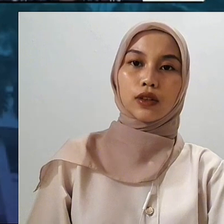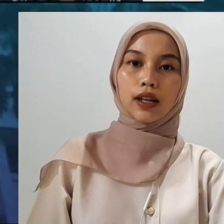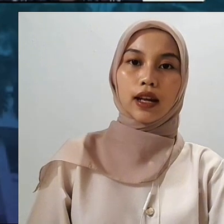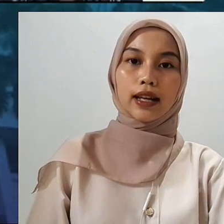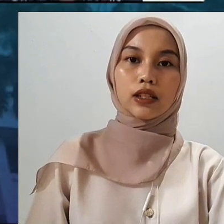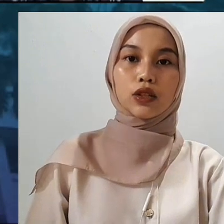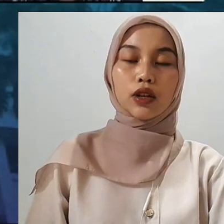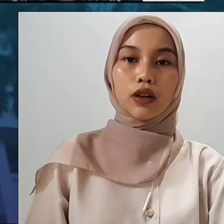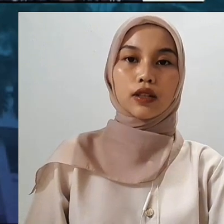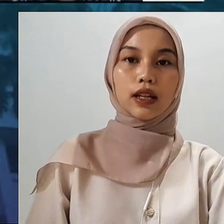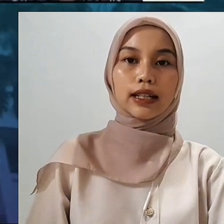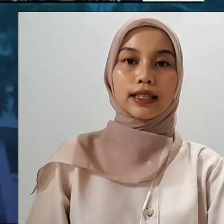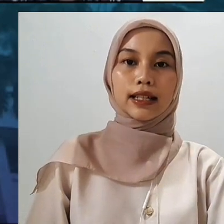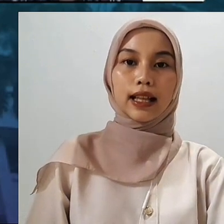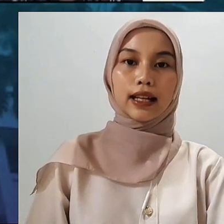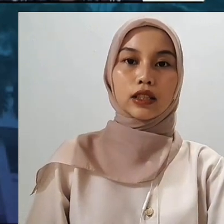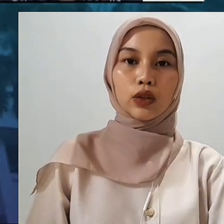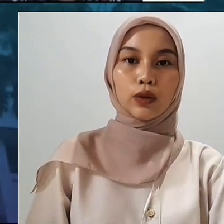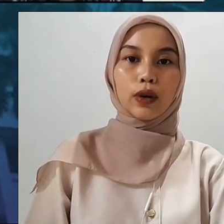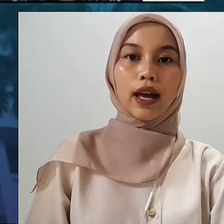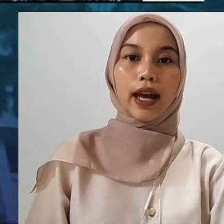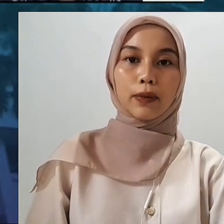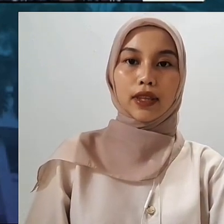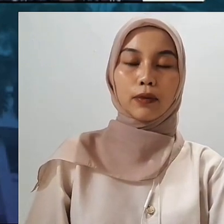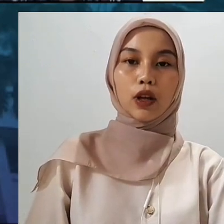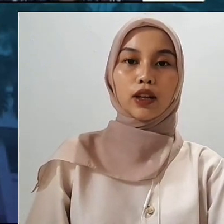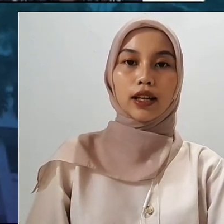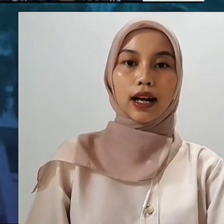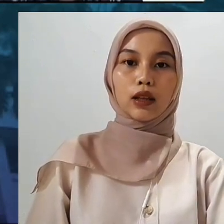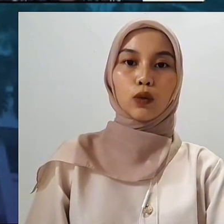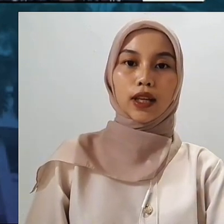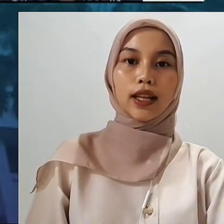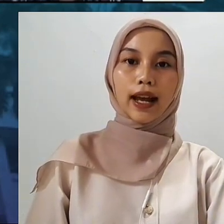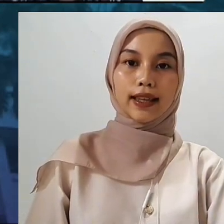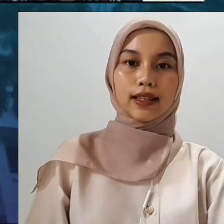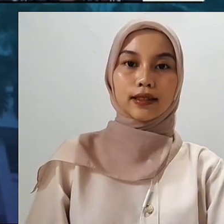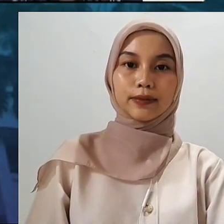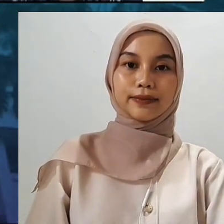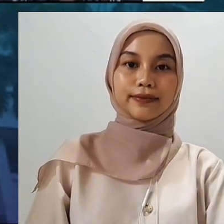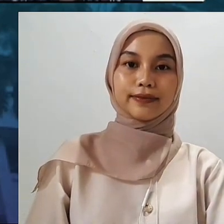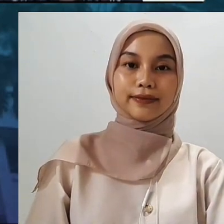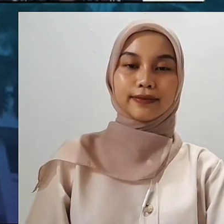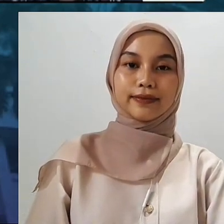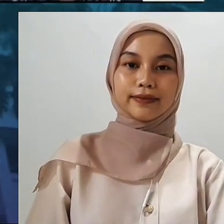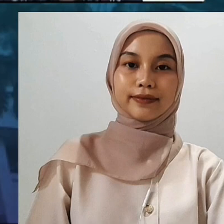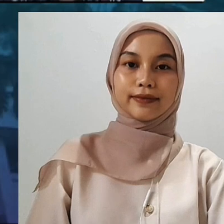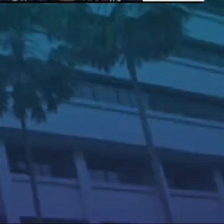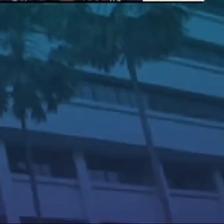overall the trend has shown a decline through epidemiological week 8.